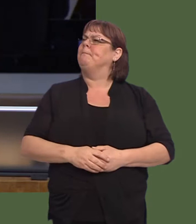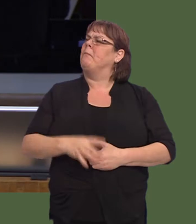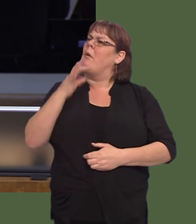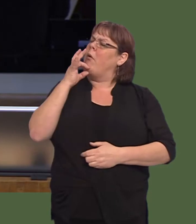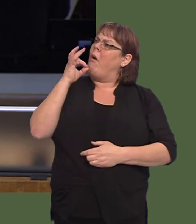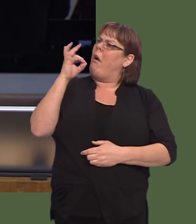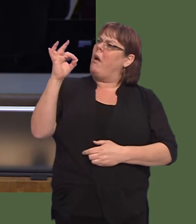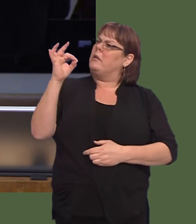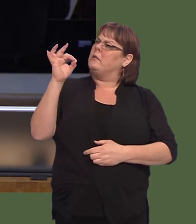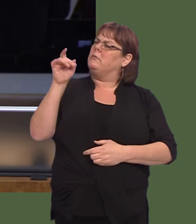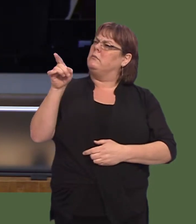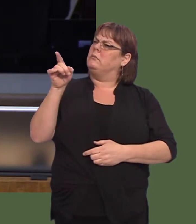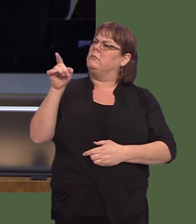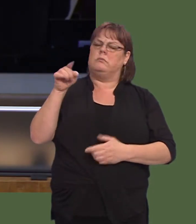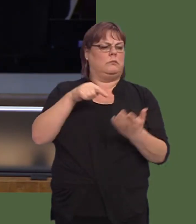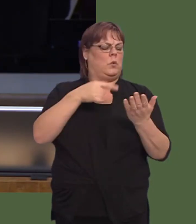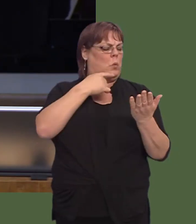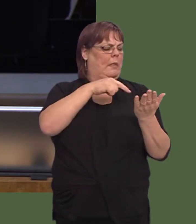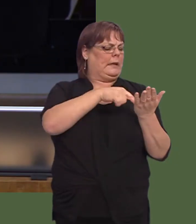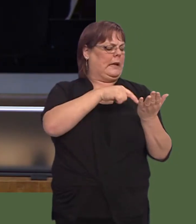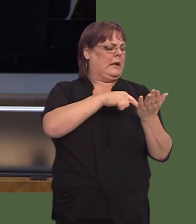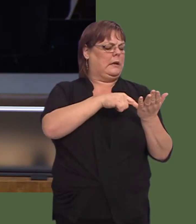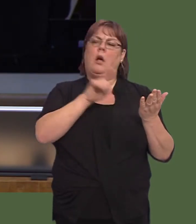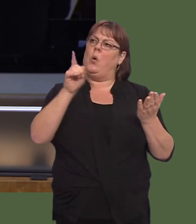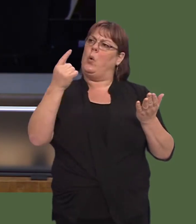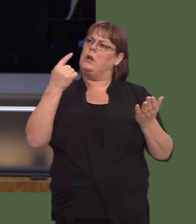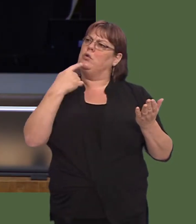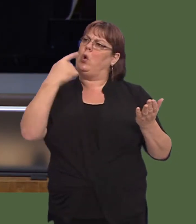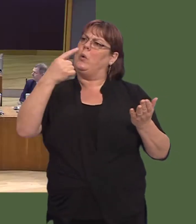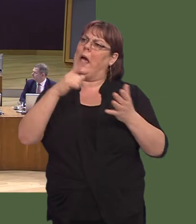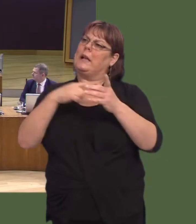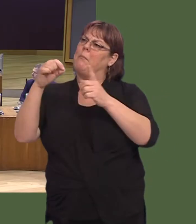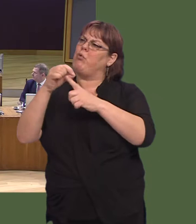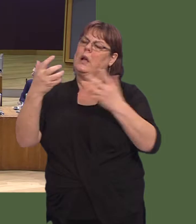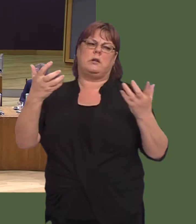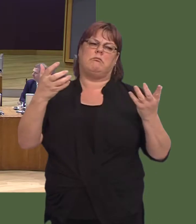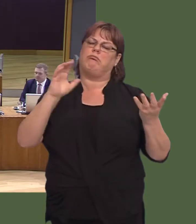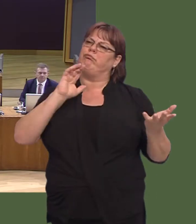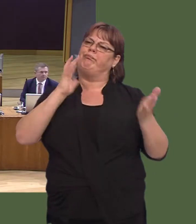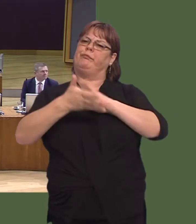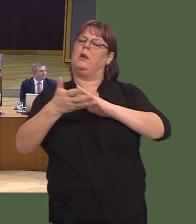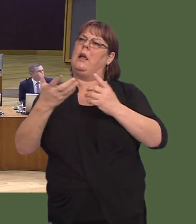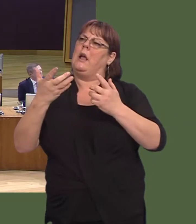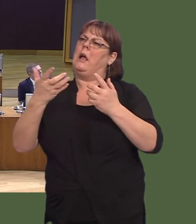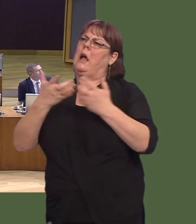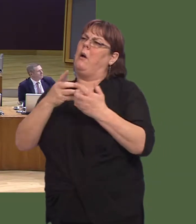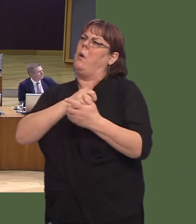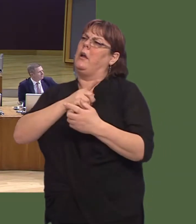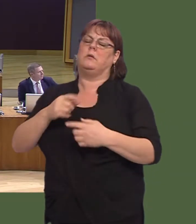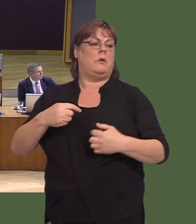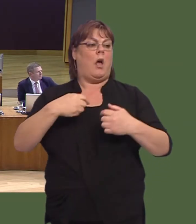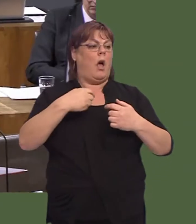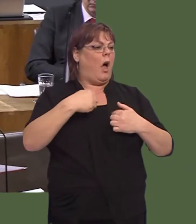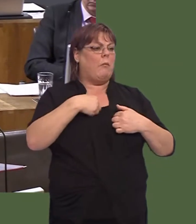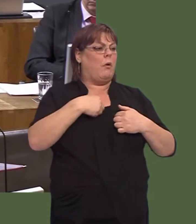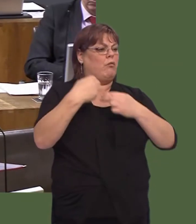the First Minister reconcile what that said on paper with what he's just told Adam Price? I'm not responsible for the civil service in any